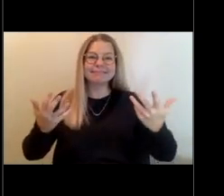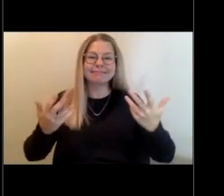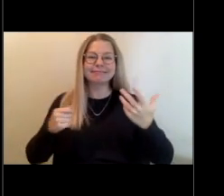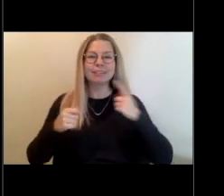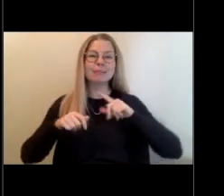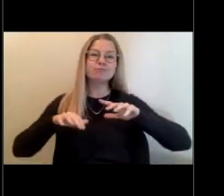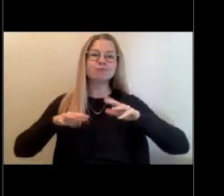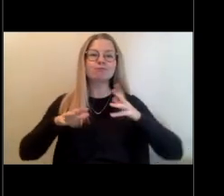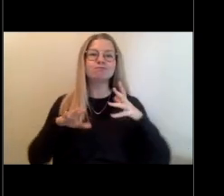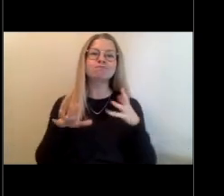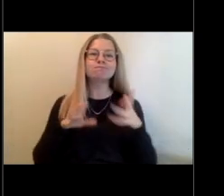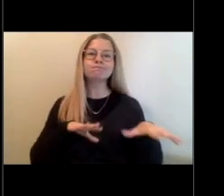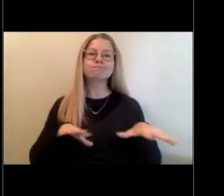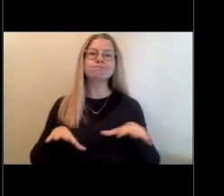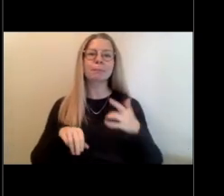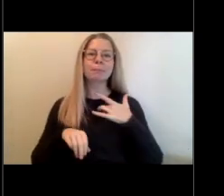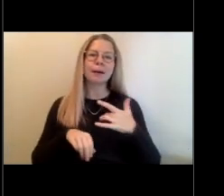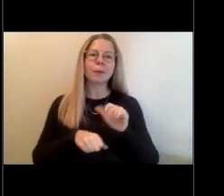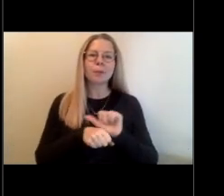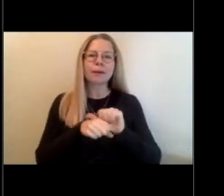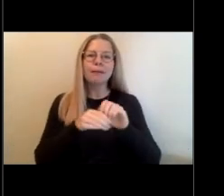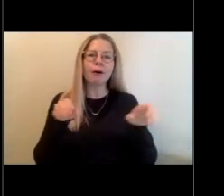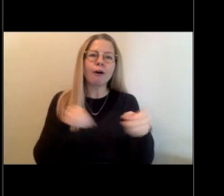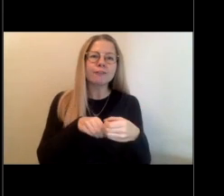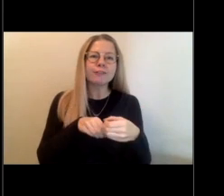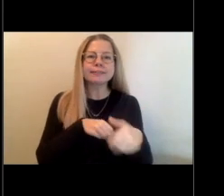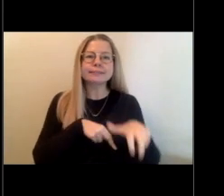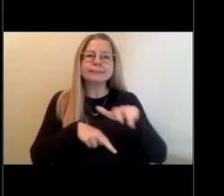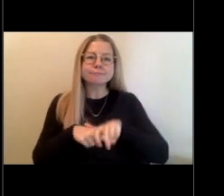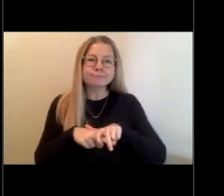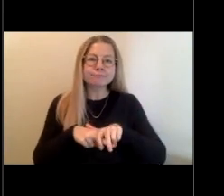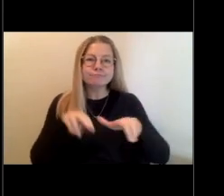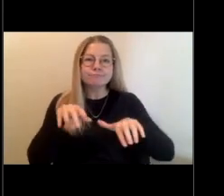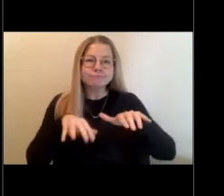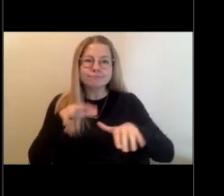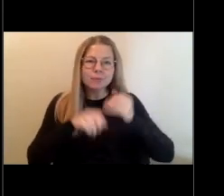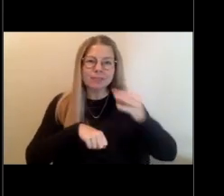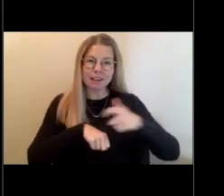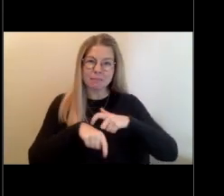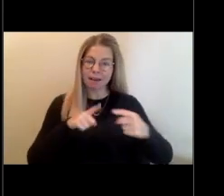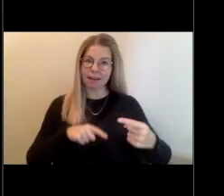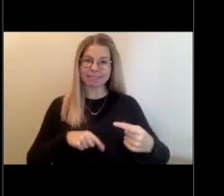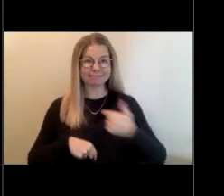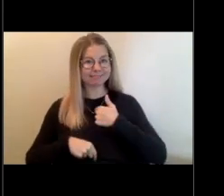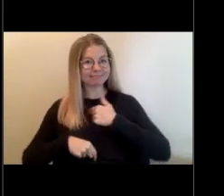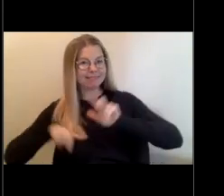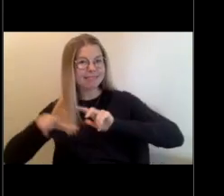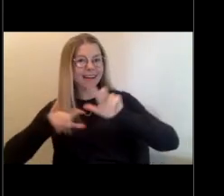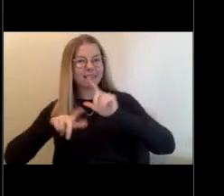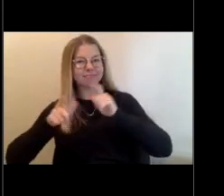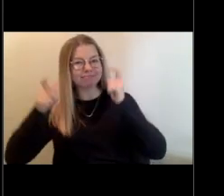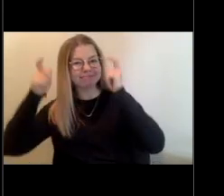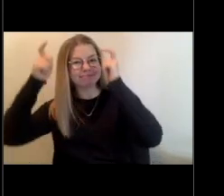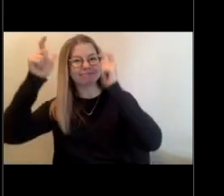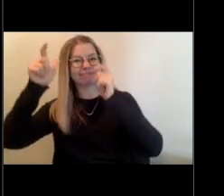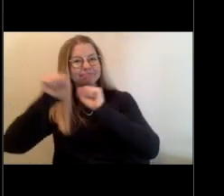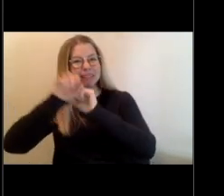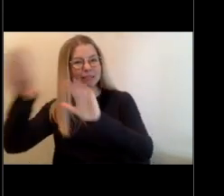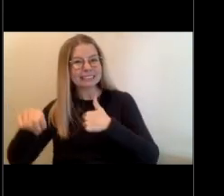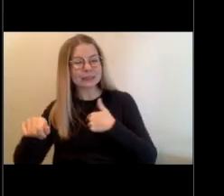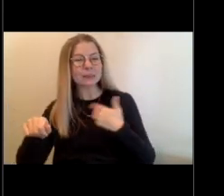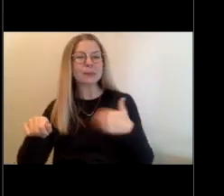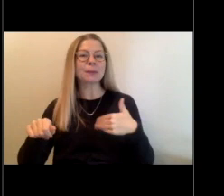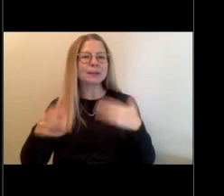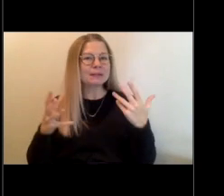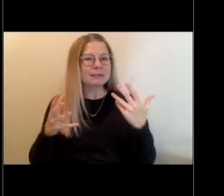climbing Kilimanjaro. Well, yes, there were lessons. Let's talk about the lessons first. And then you can come back